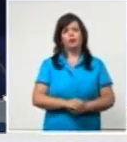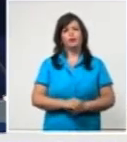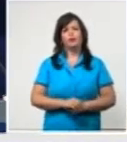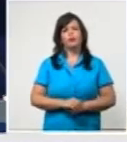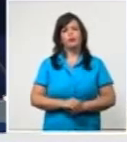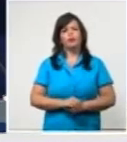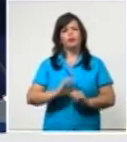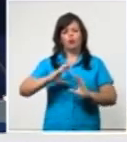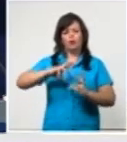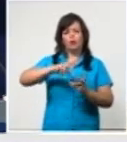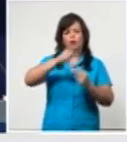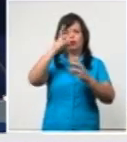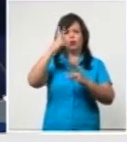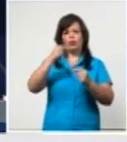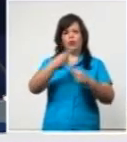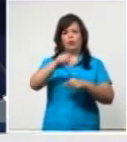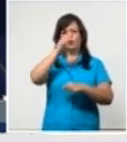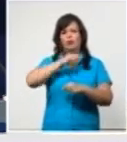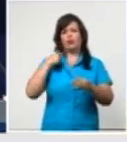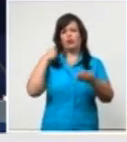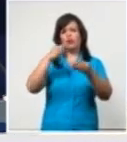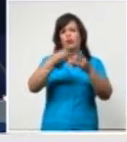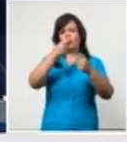cases, which currently stands at